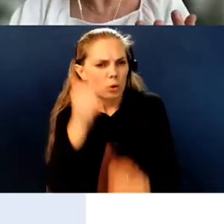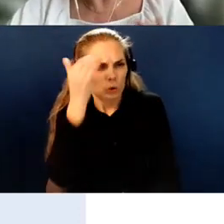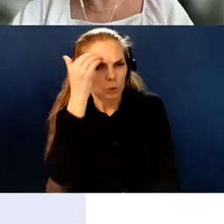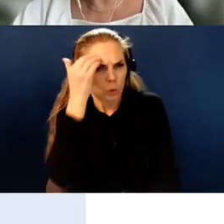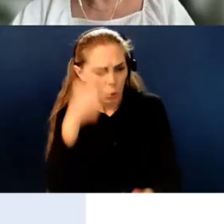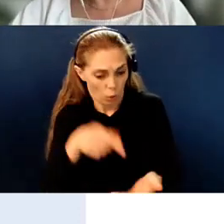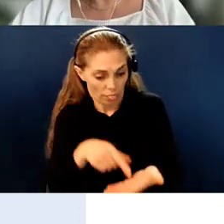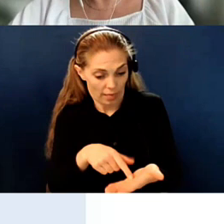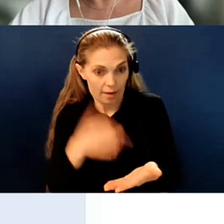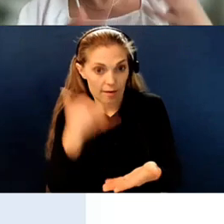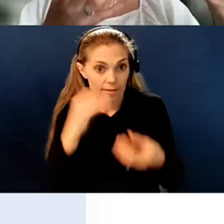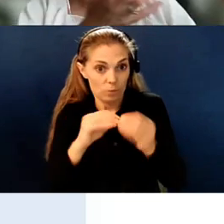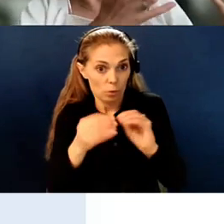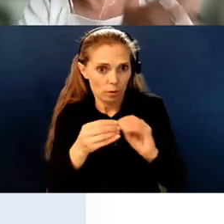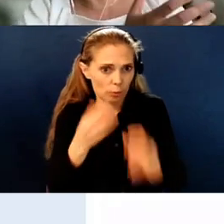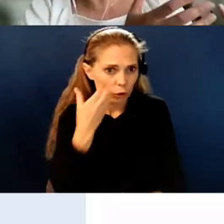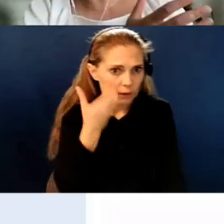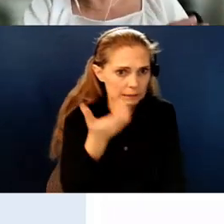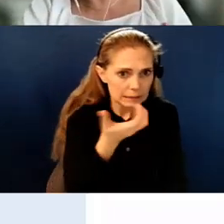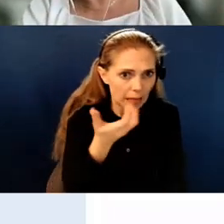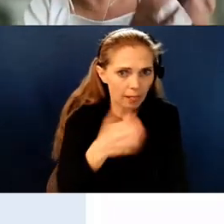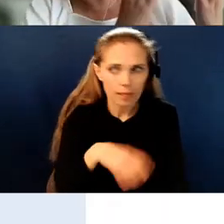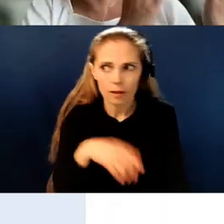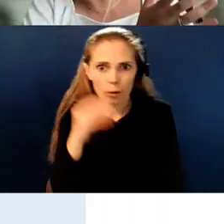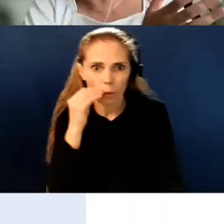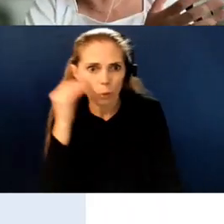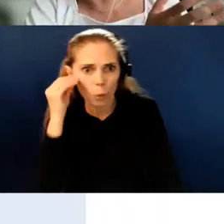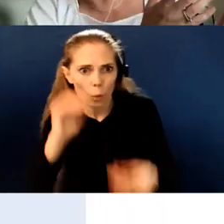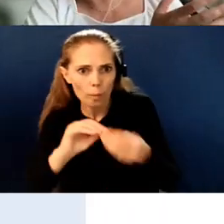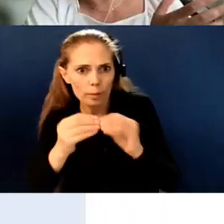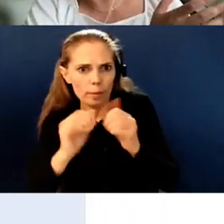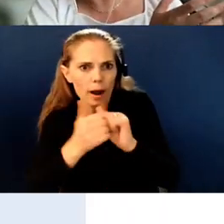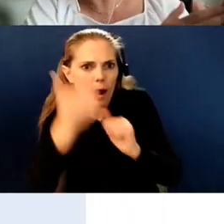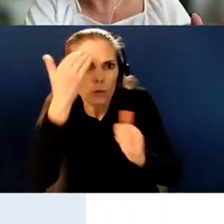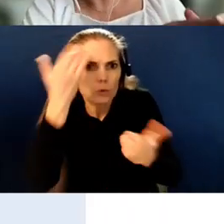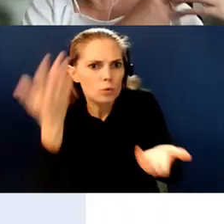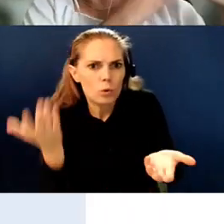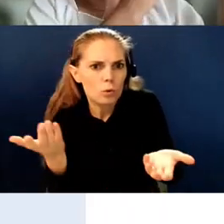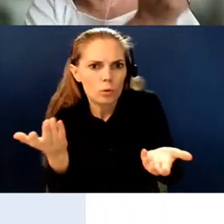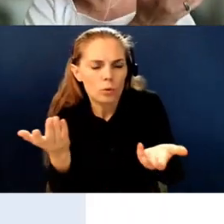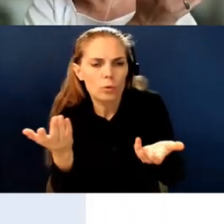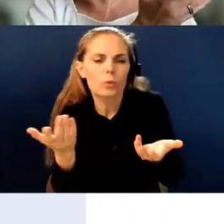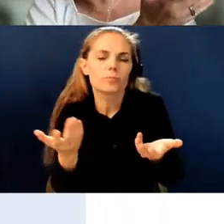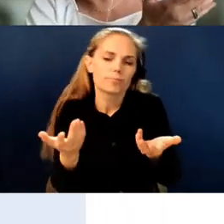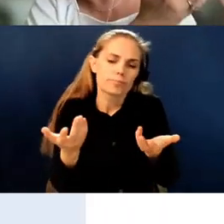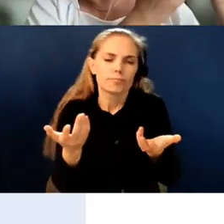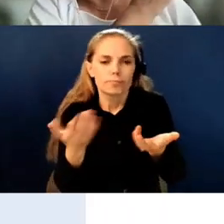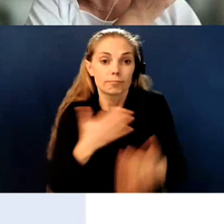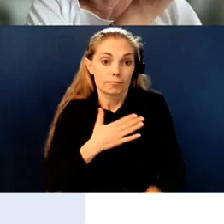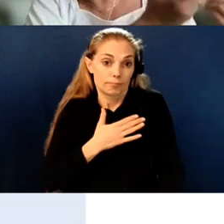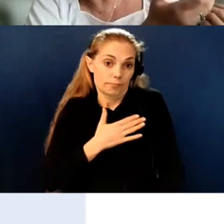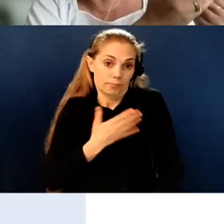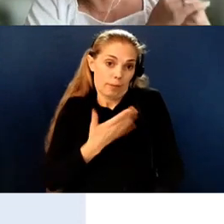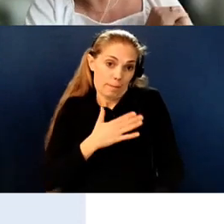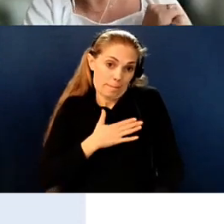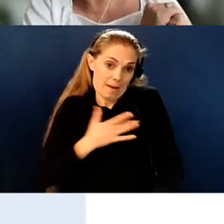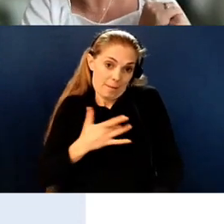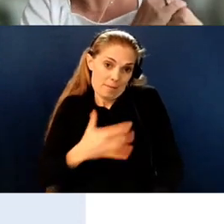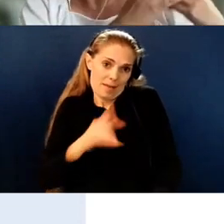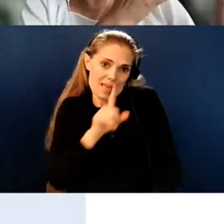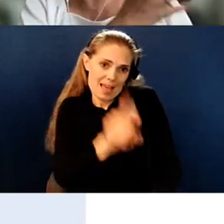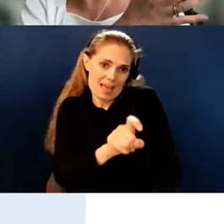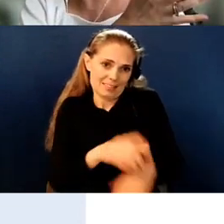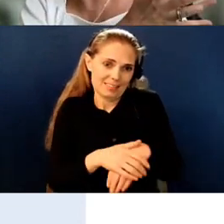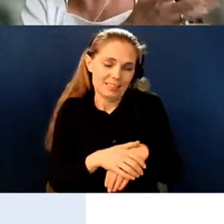ask. For me, experience in Toronto is that, you know, we have area code 416. So, you know, that would be the other home or mobile